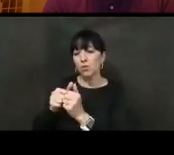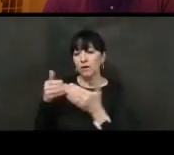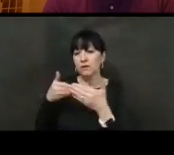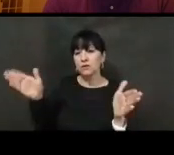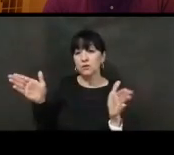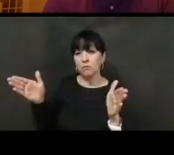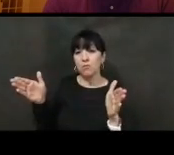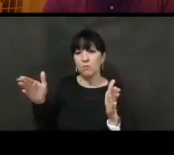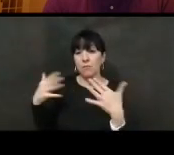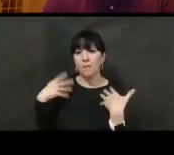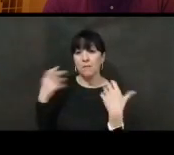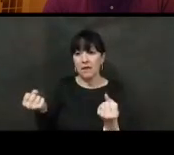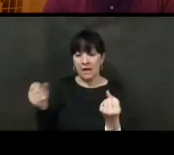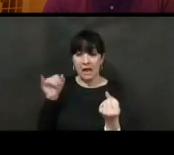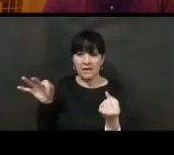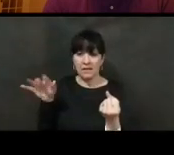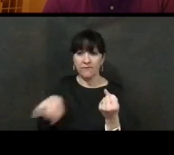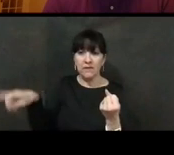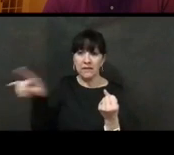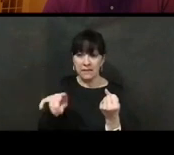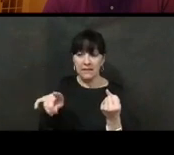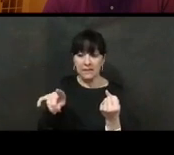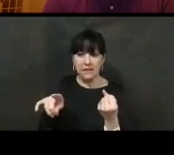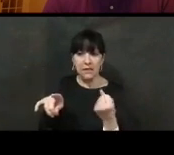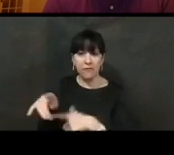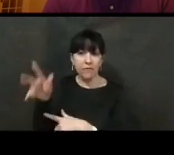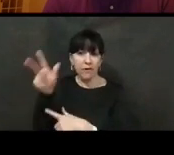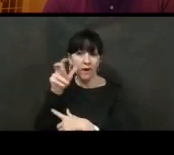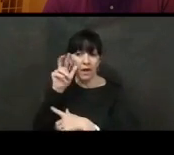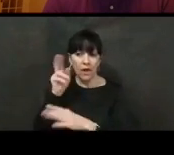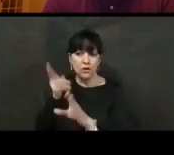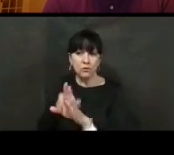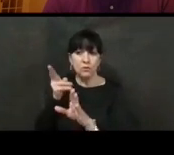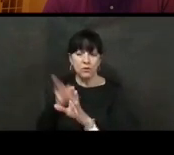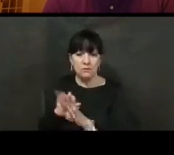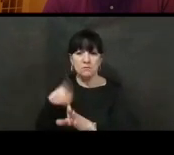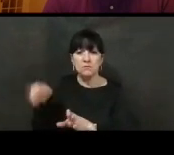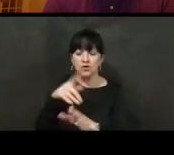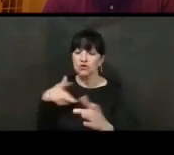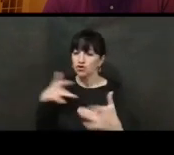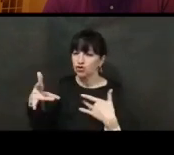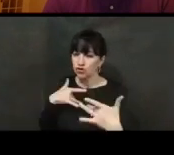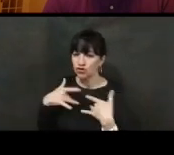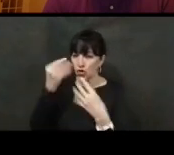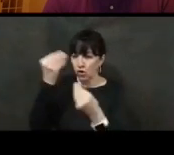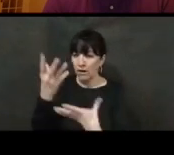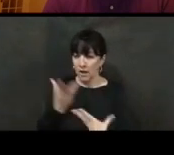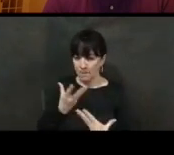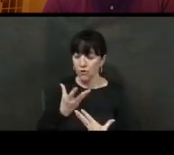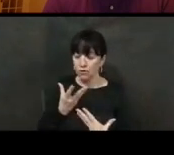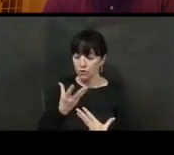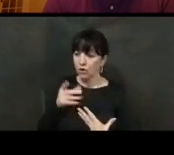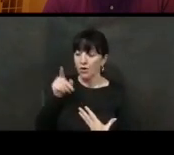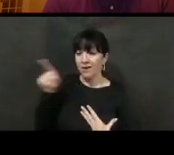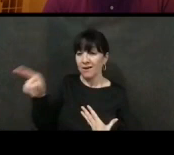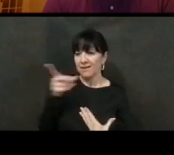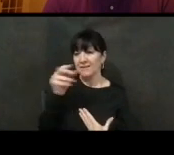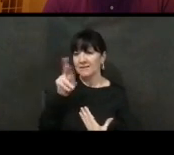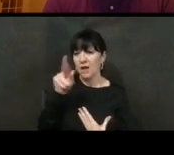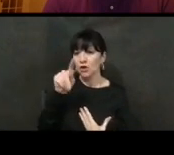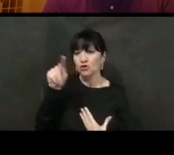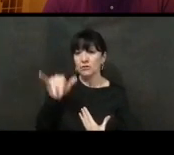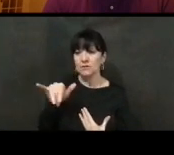So should you be listening in this evening, and again, have concerns, let us know. And I think as Dr. Rattay will tell you, like many